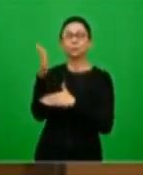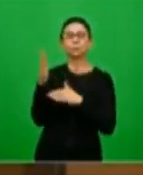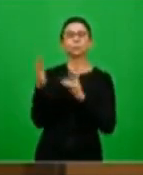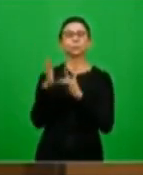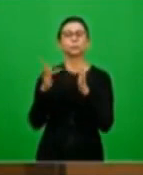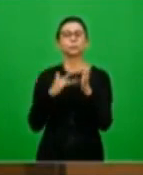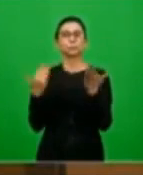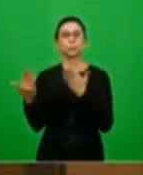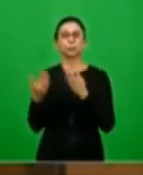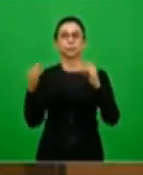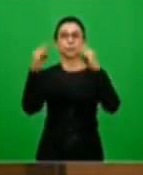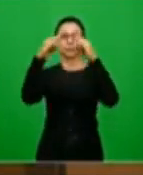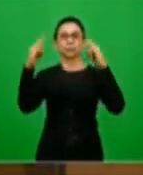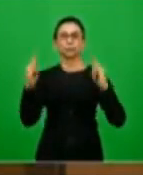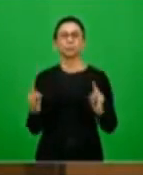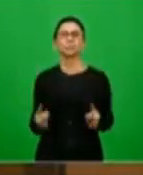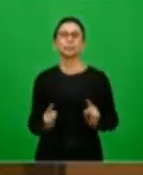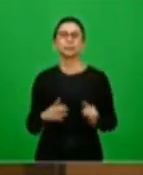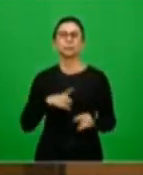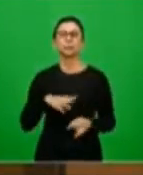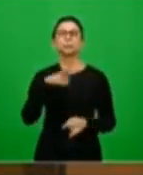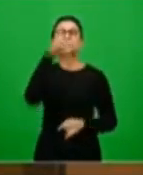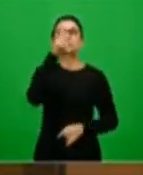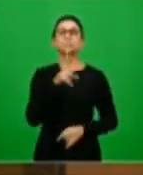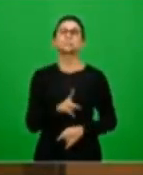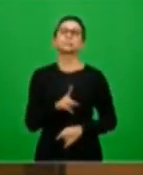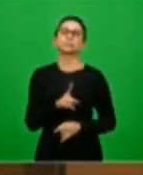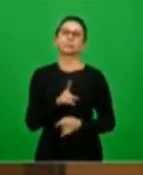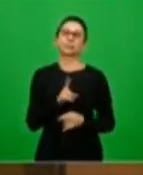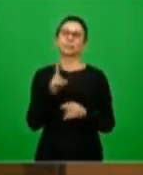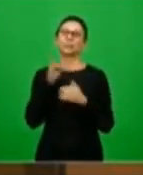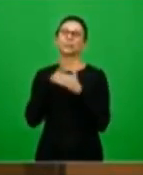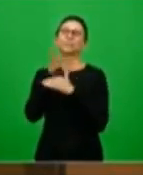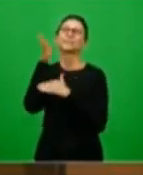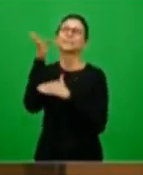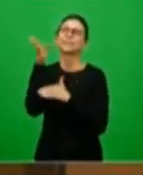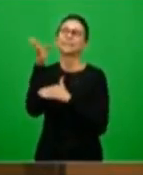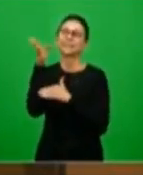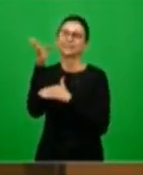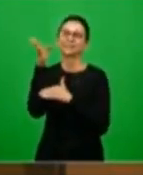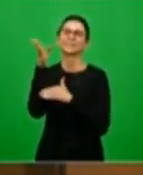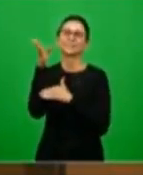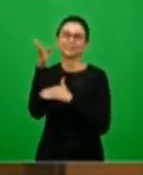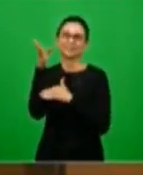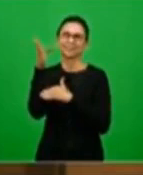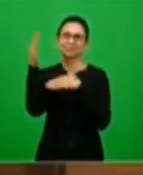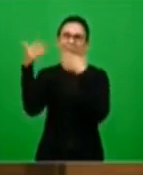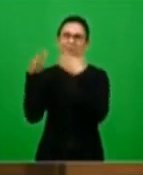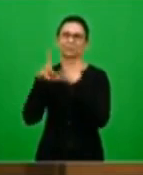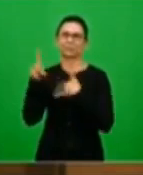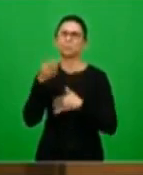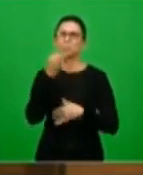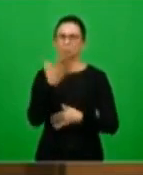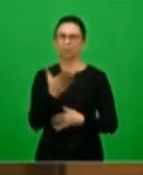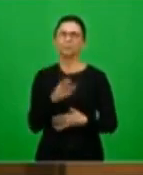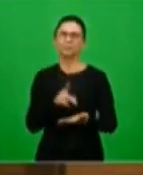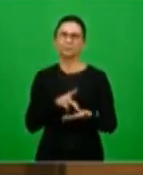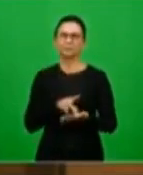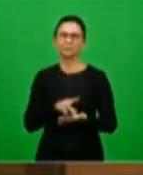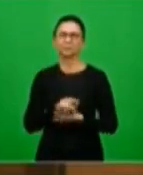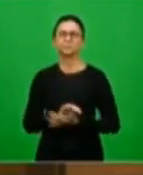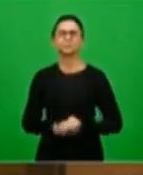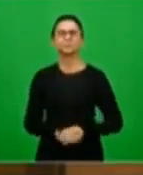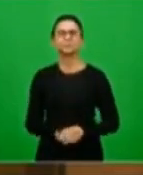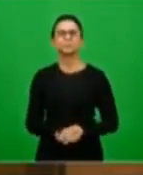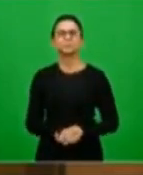tabernacle, and through him that we come to God. So the access to Jesus, access to the tabernacle, was equal to everyone.